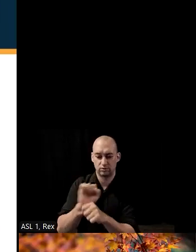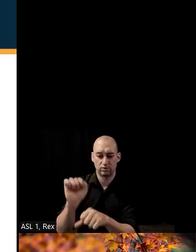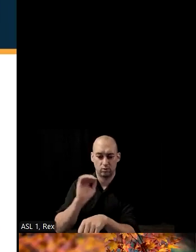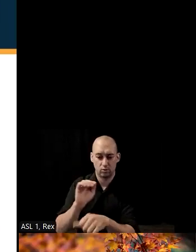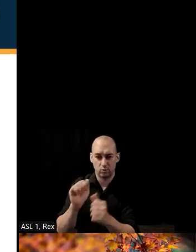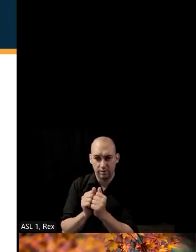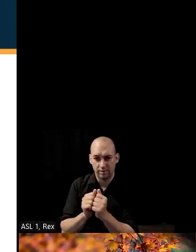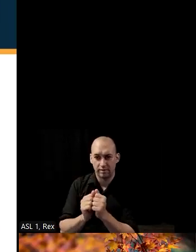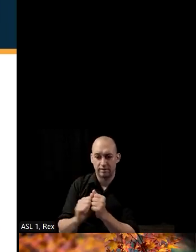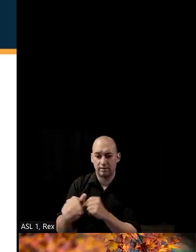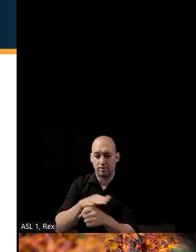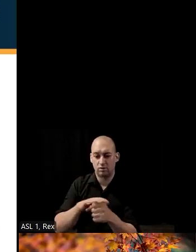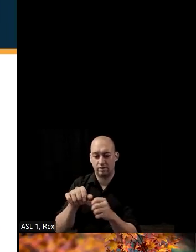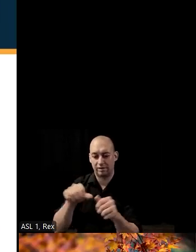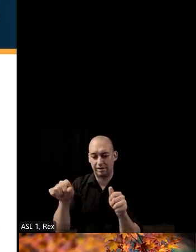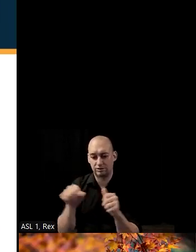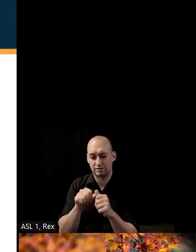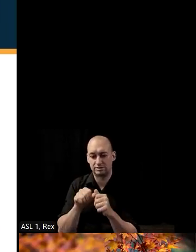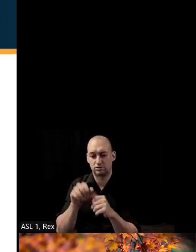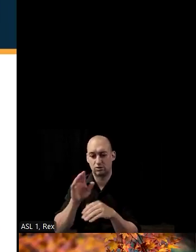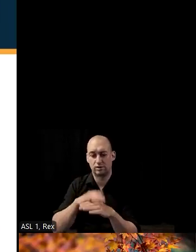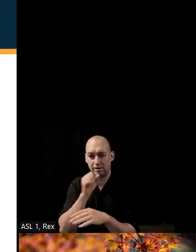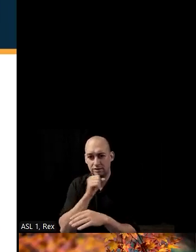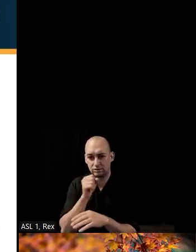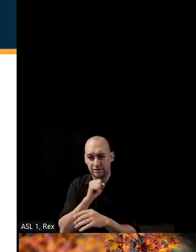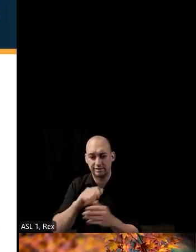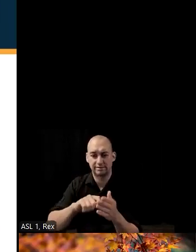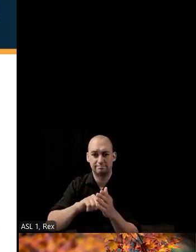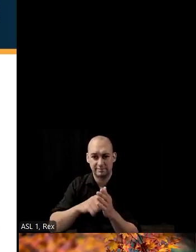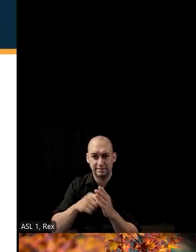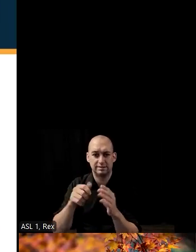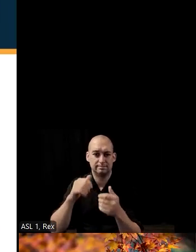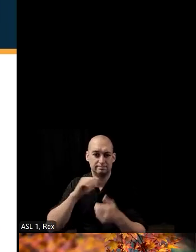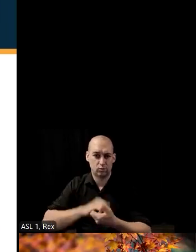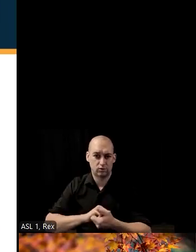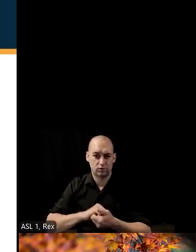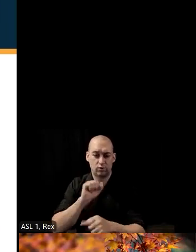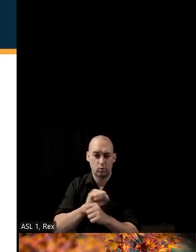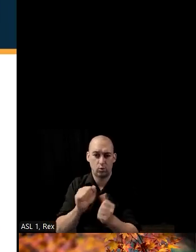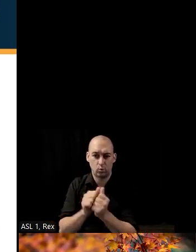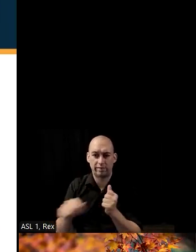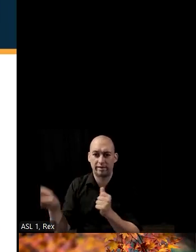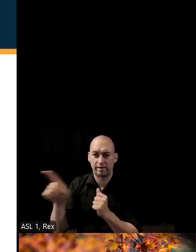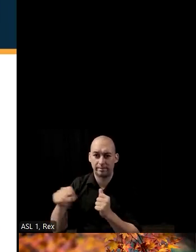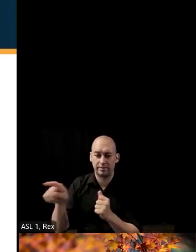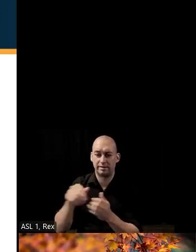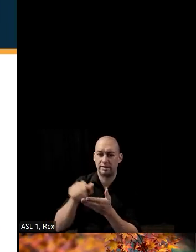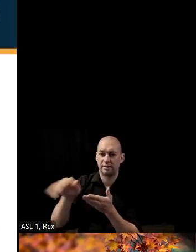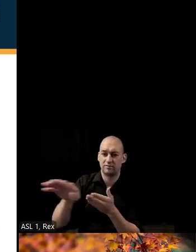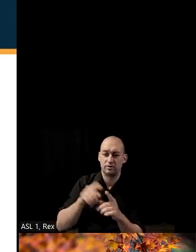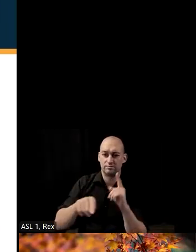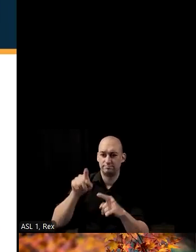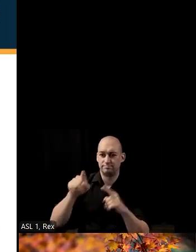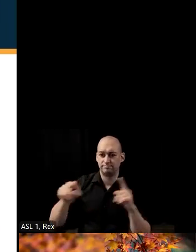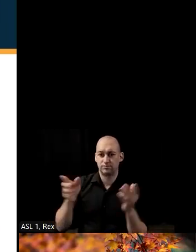our local area agencies on aging would be a key partner. We work with them to deliver a variety of different